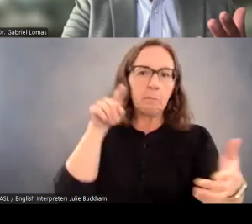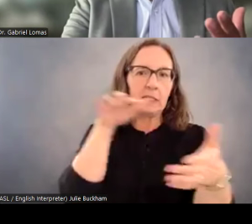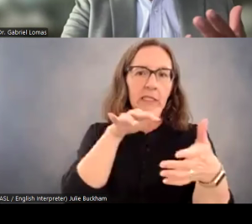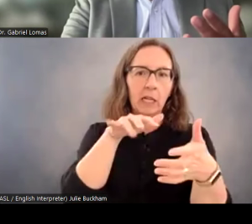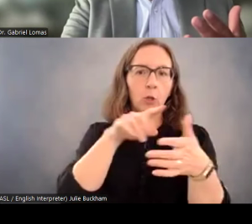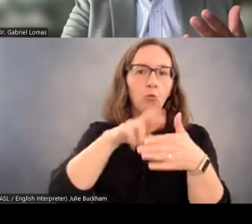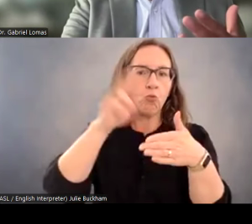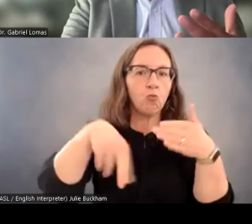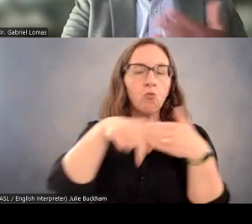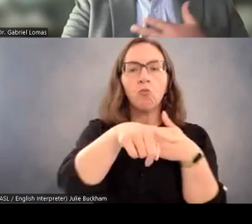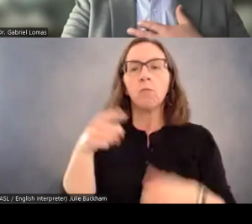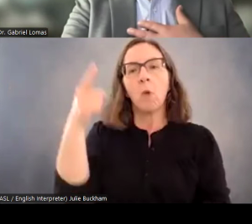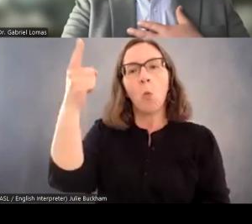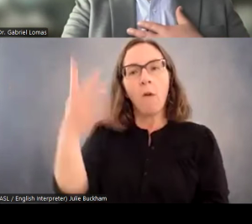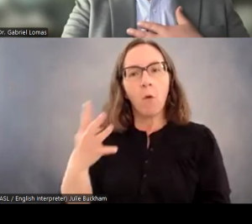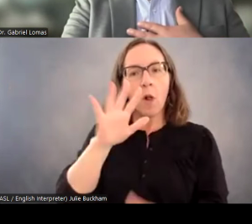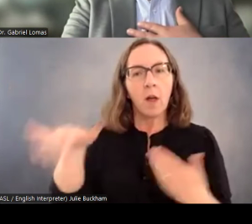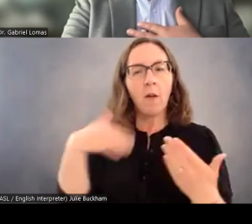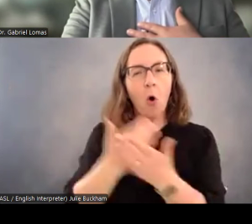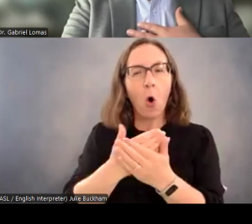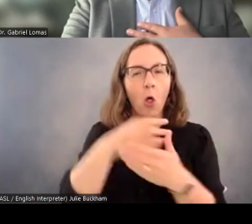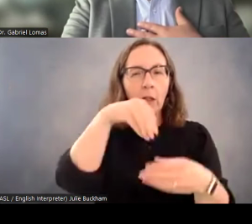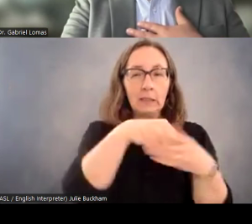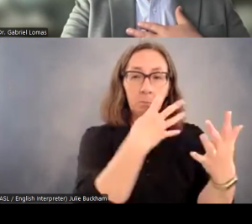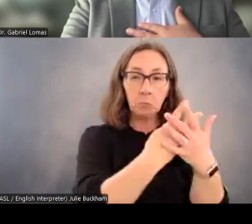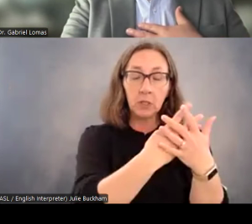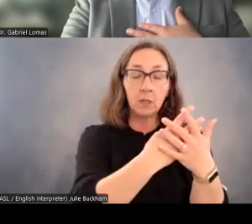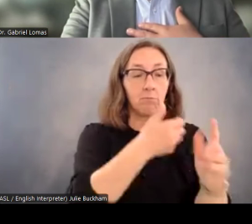education. I mean, that's still kind of baffling to me.